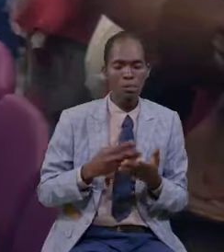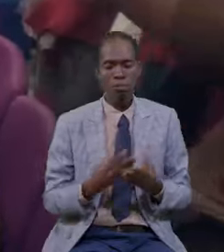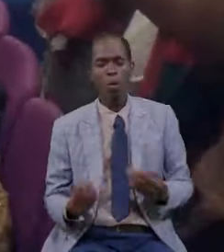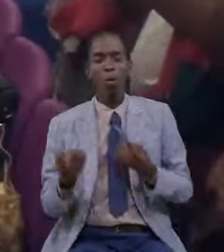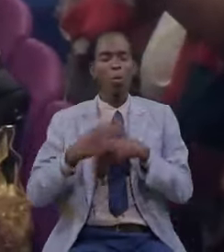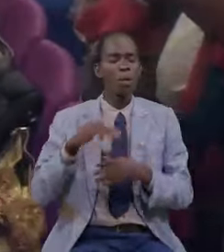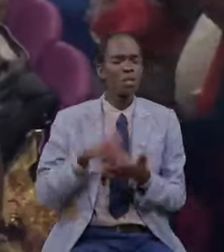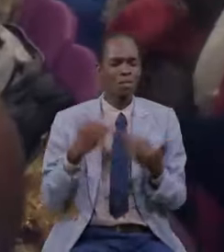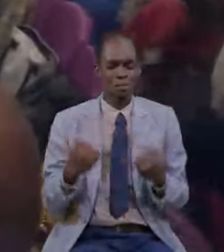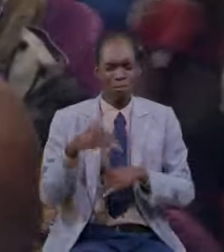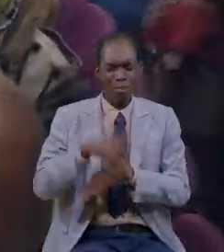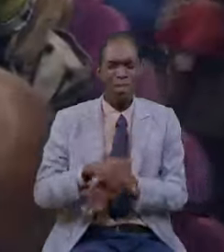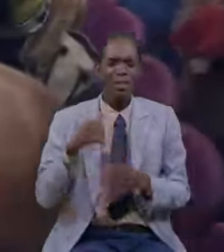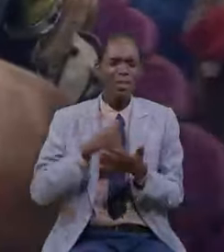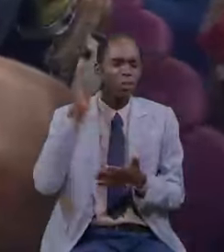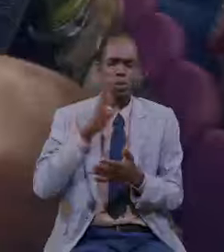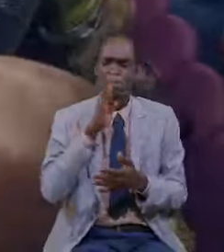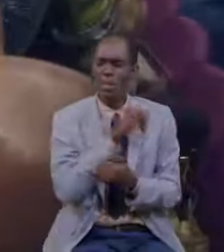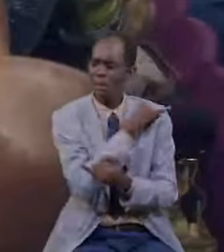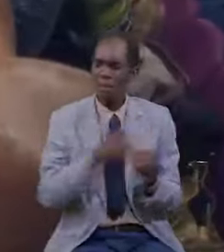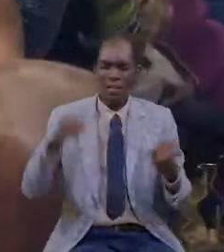tonight will be the final end.